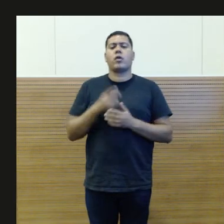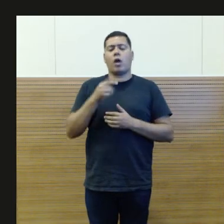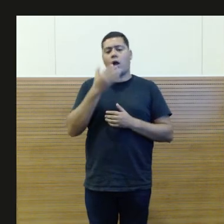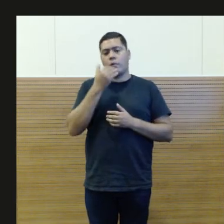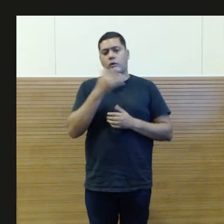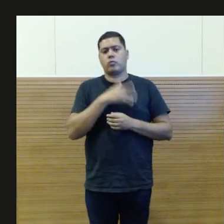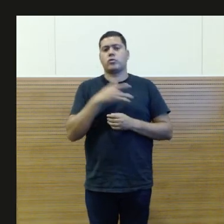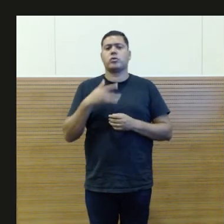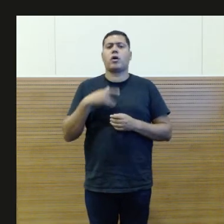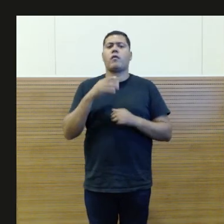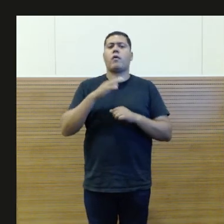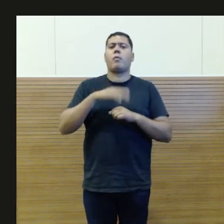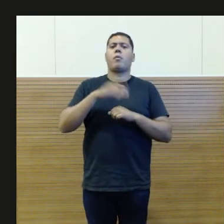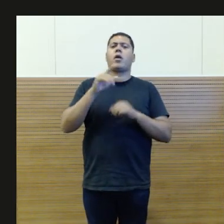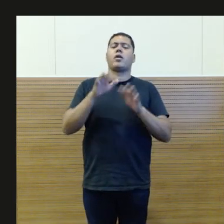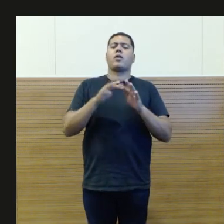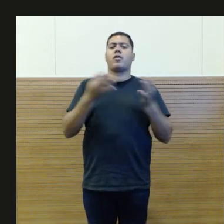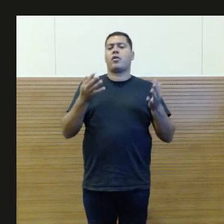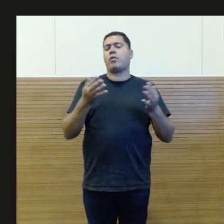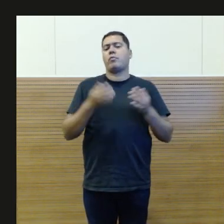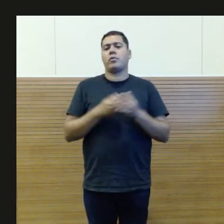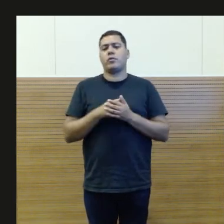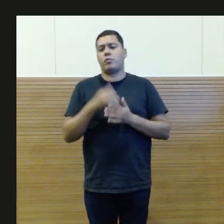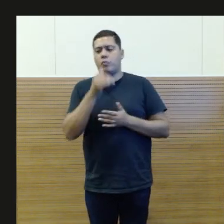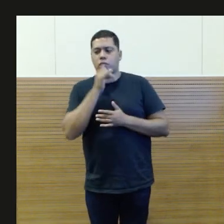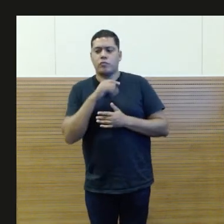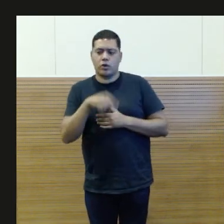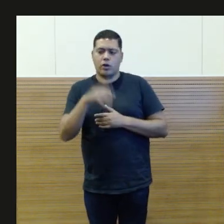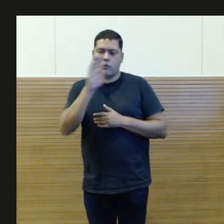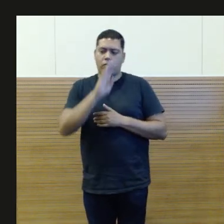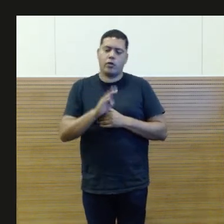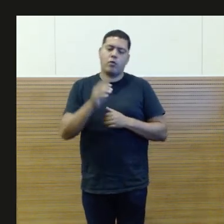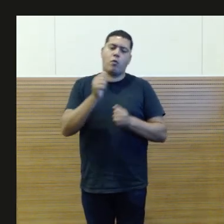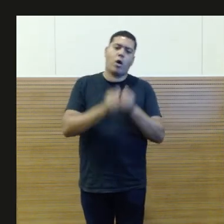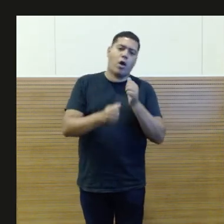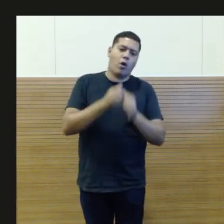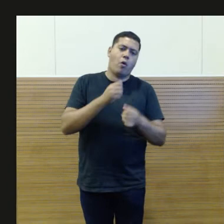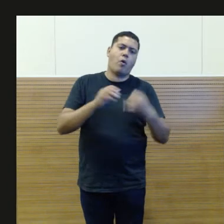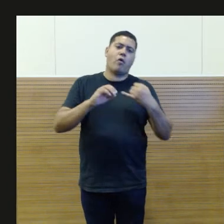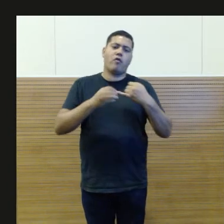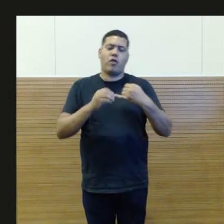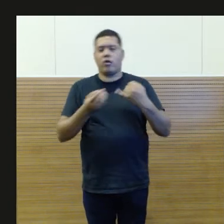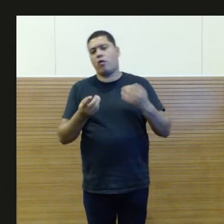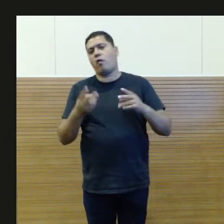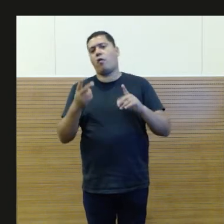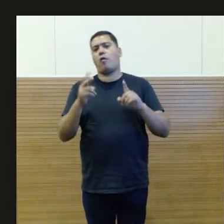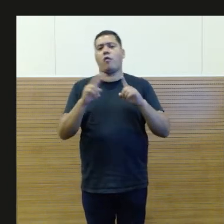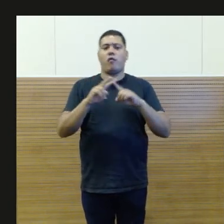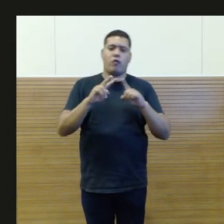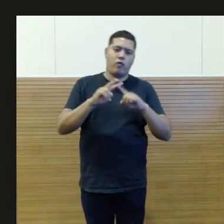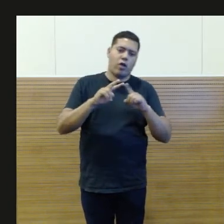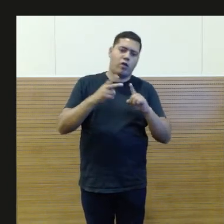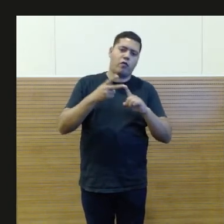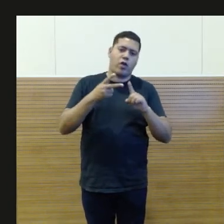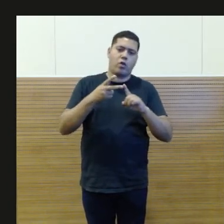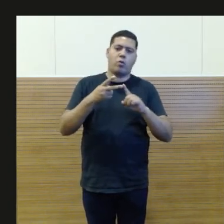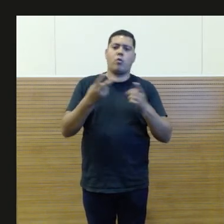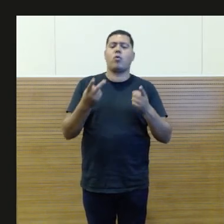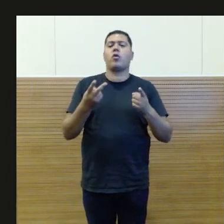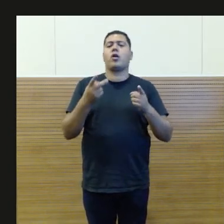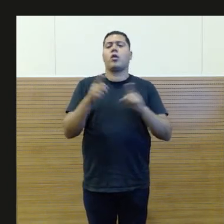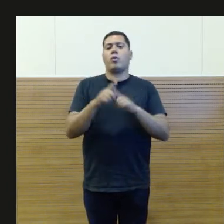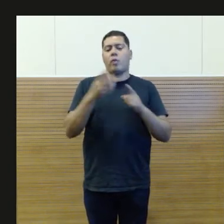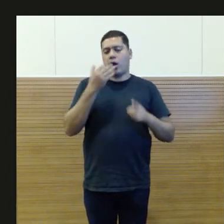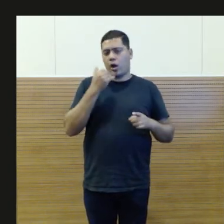nós conseguimos inserir informações sobre alimentação health-based saudável e information, sobre as recomendações so for vaccination now, and we're able to add information